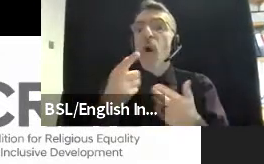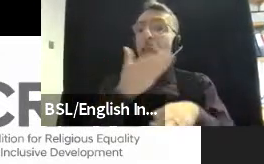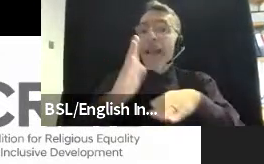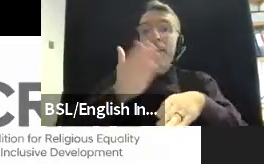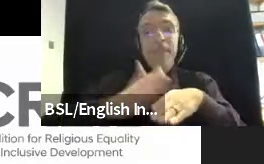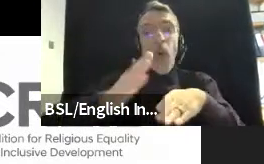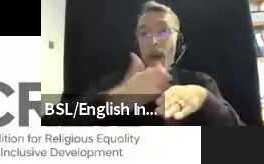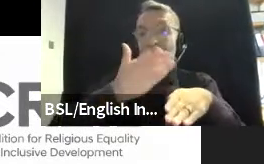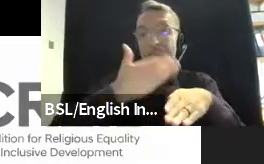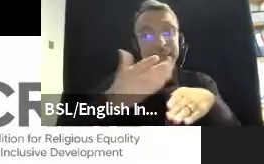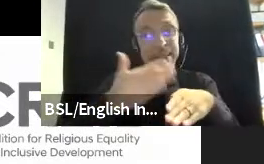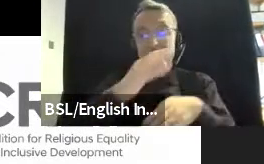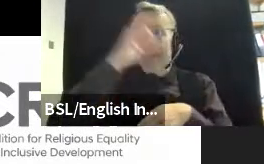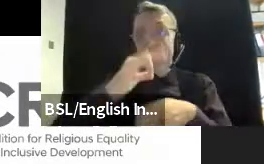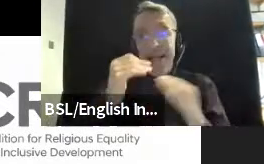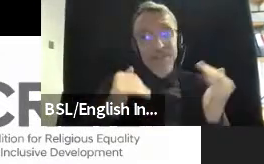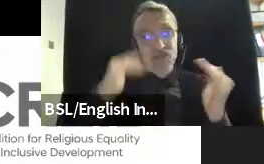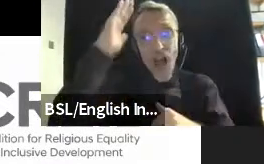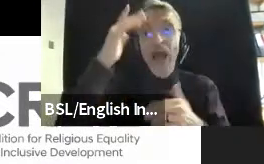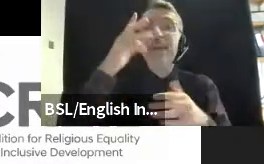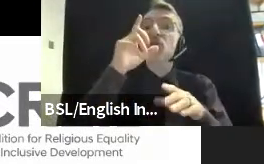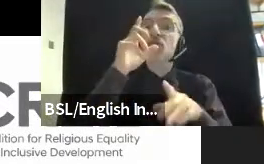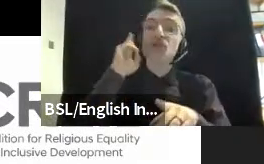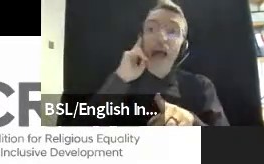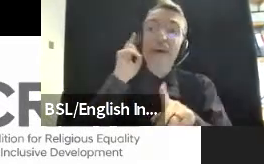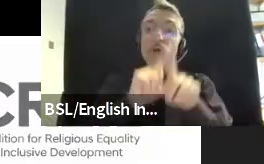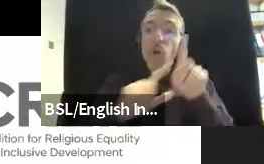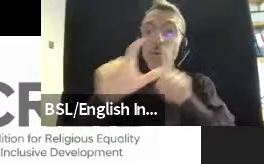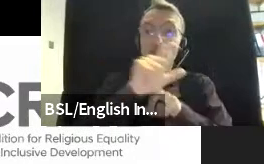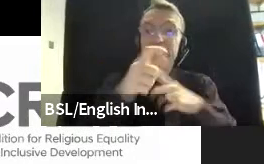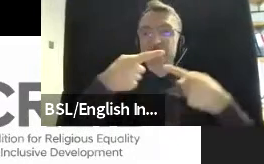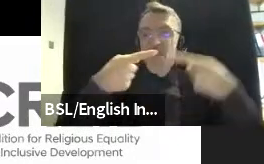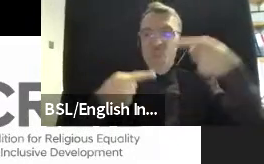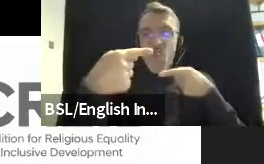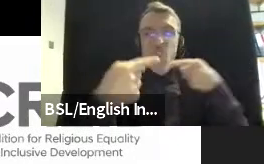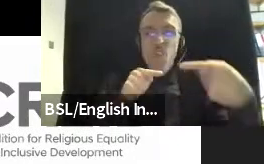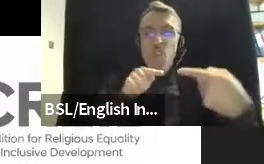and fragmented deaf community. And in this context,